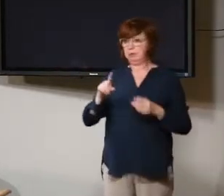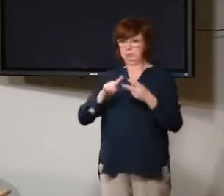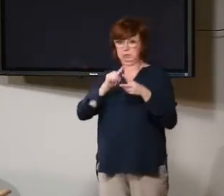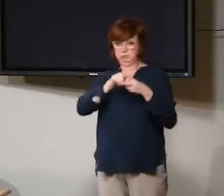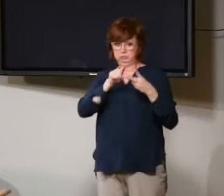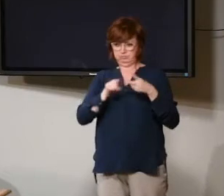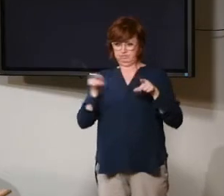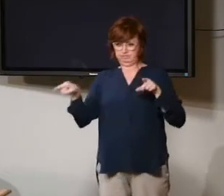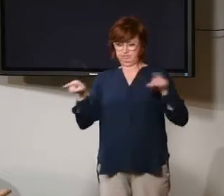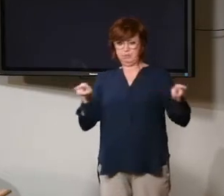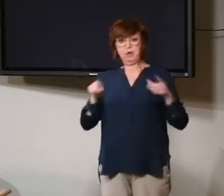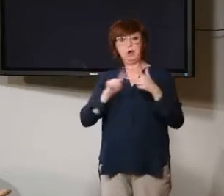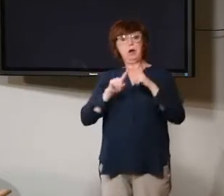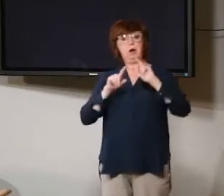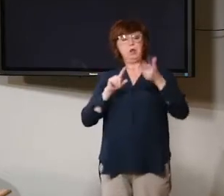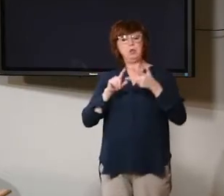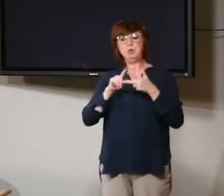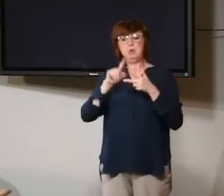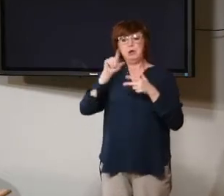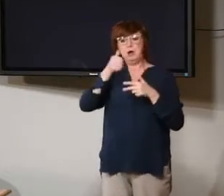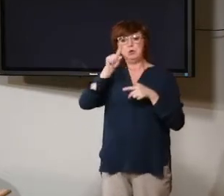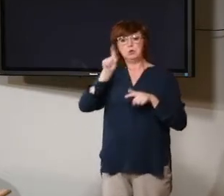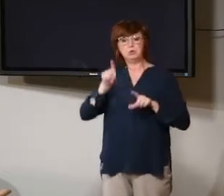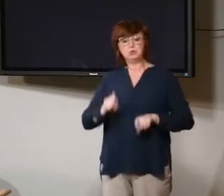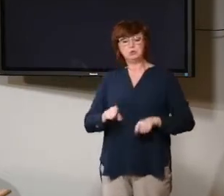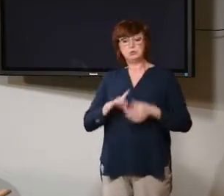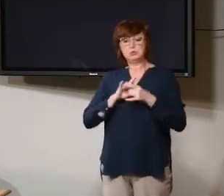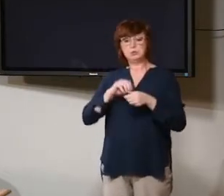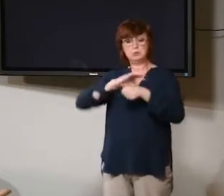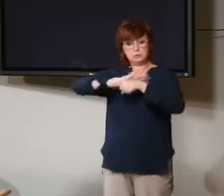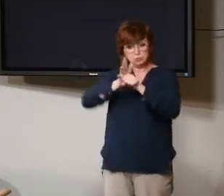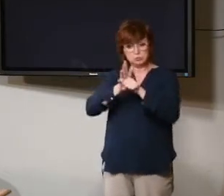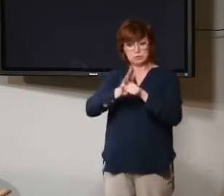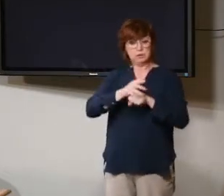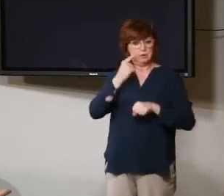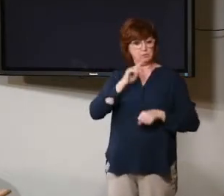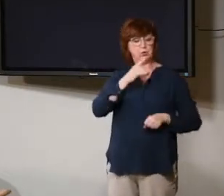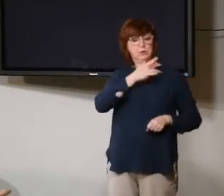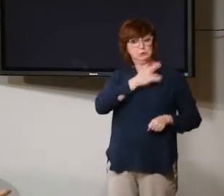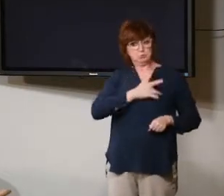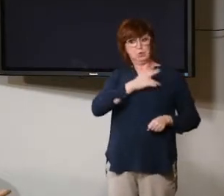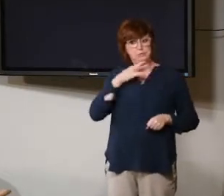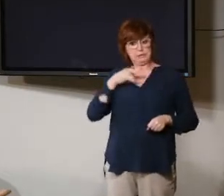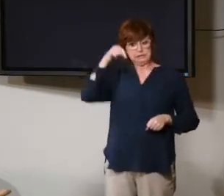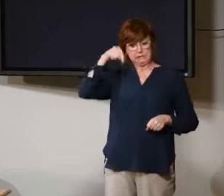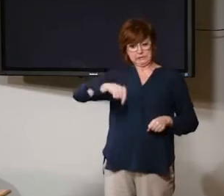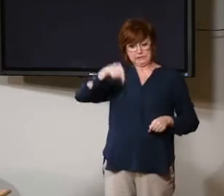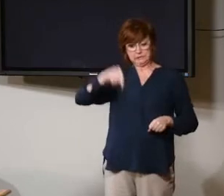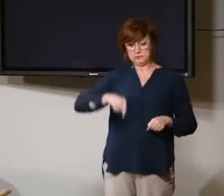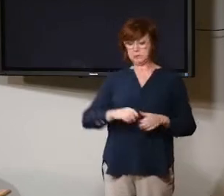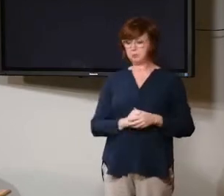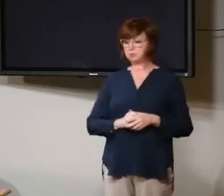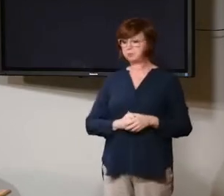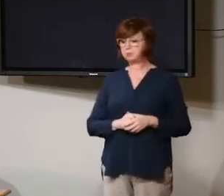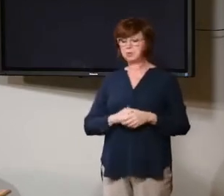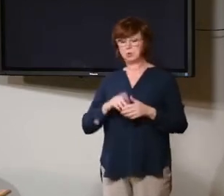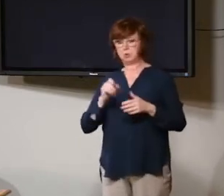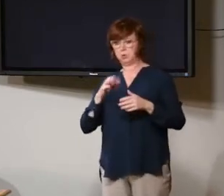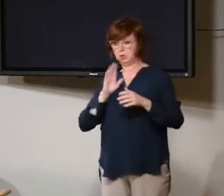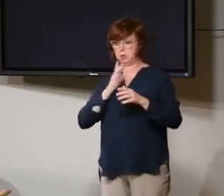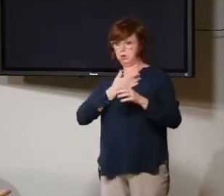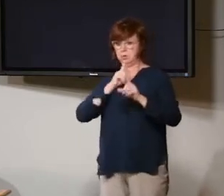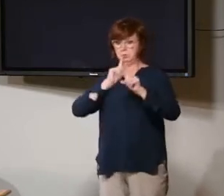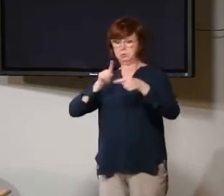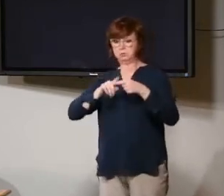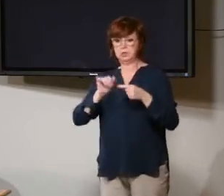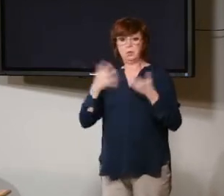to COVID-19 pandemic here in the province or the response to the COVID-19 pandemic in Saskatchewan,